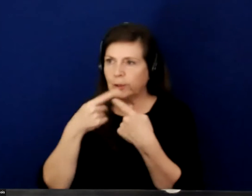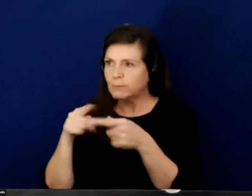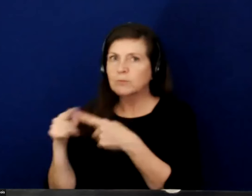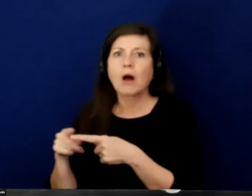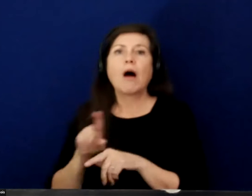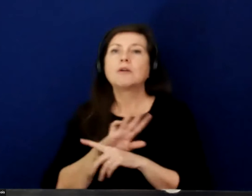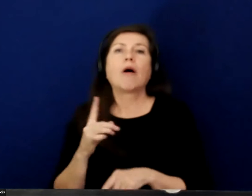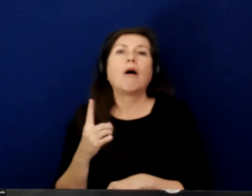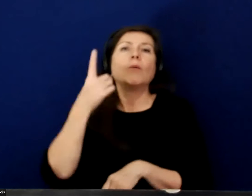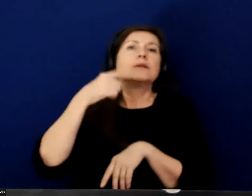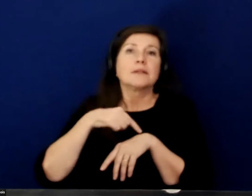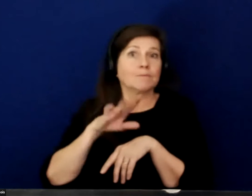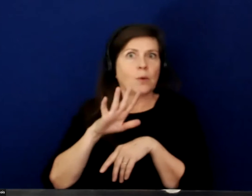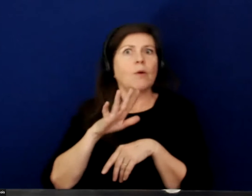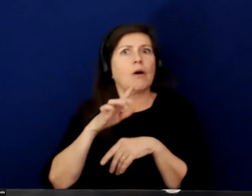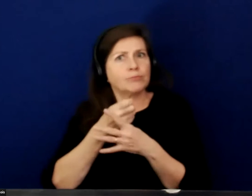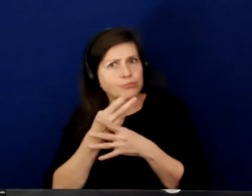matter.